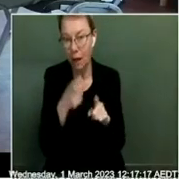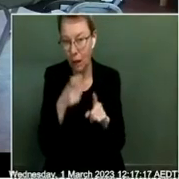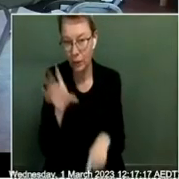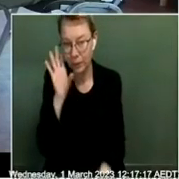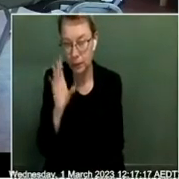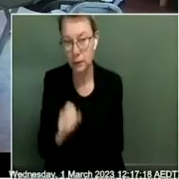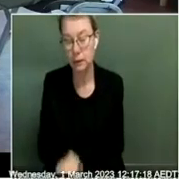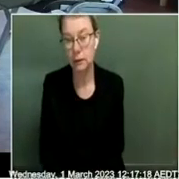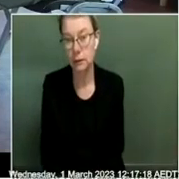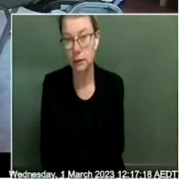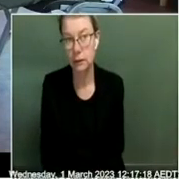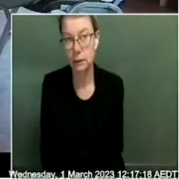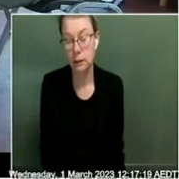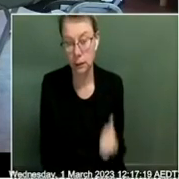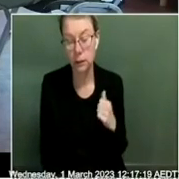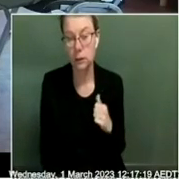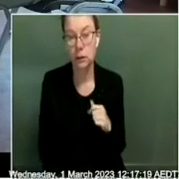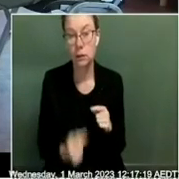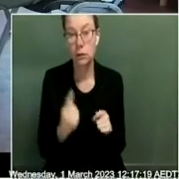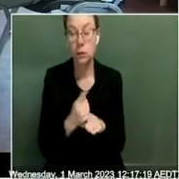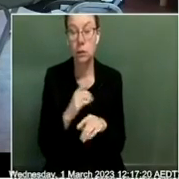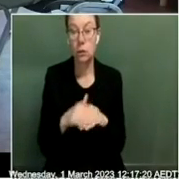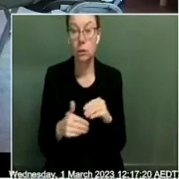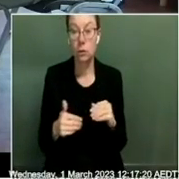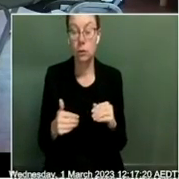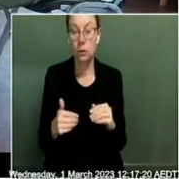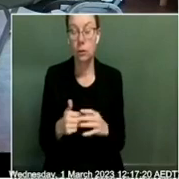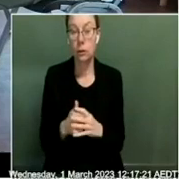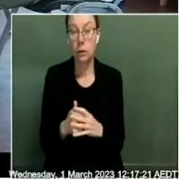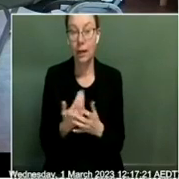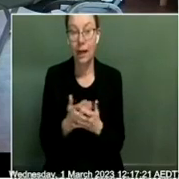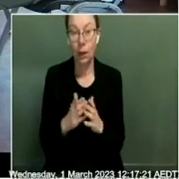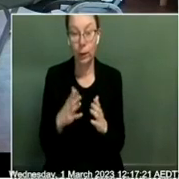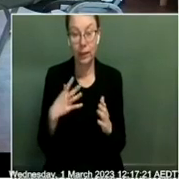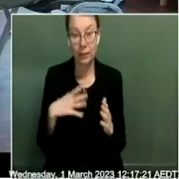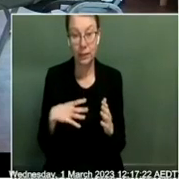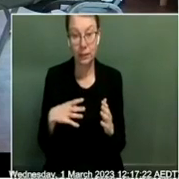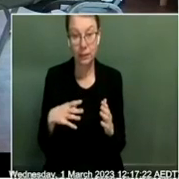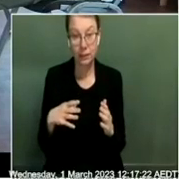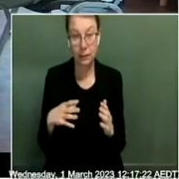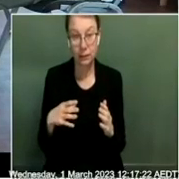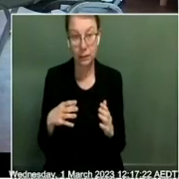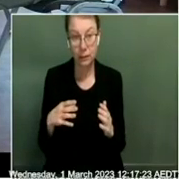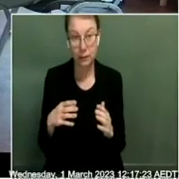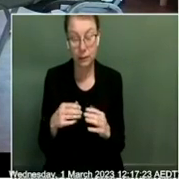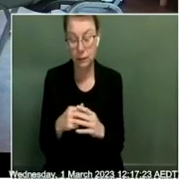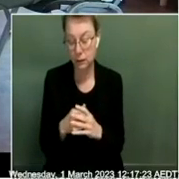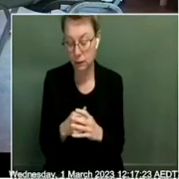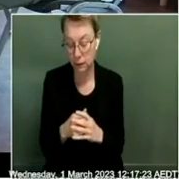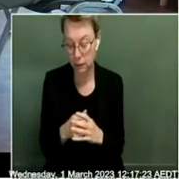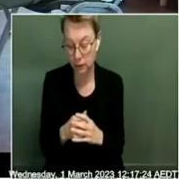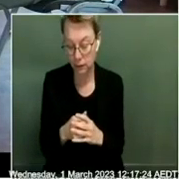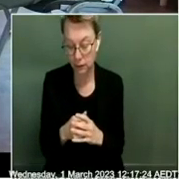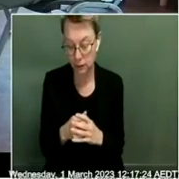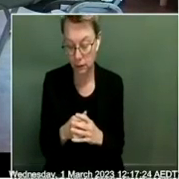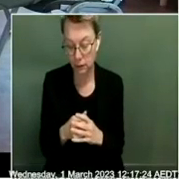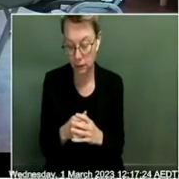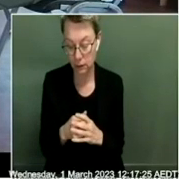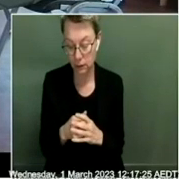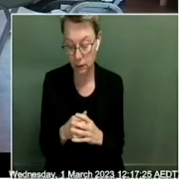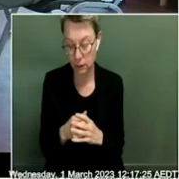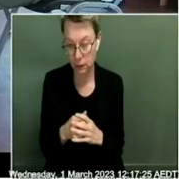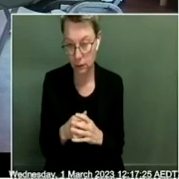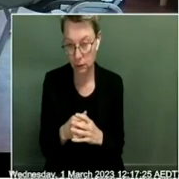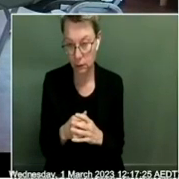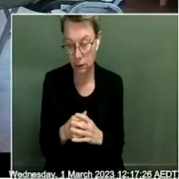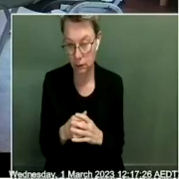how we need to maybe understand it better in our way, where we need, I believe, coming together